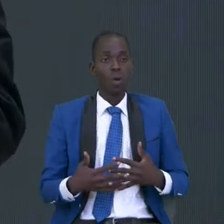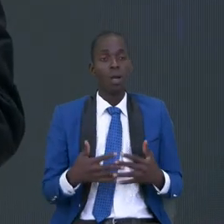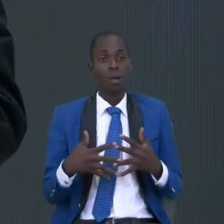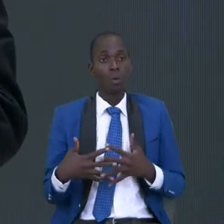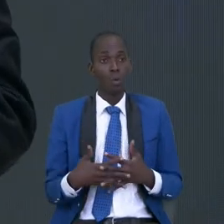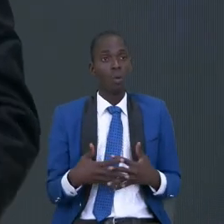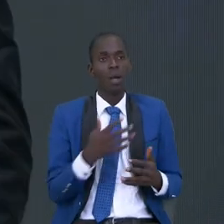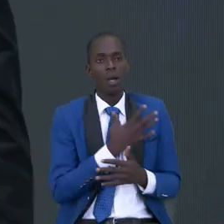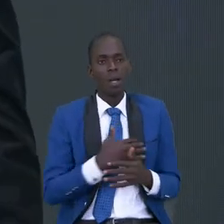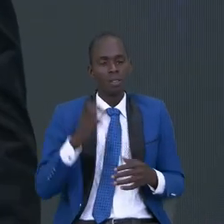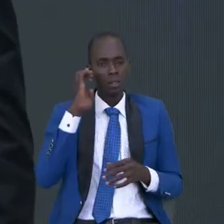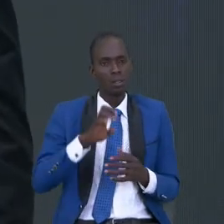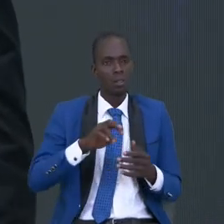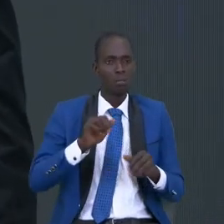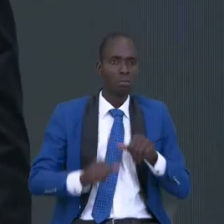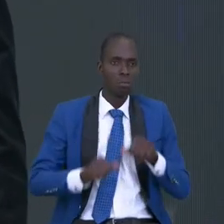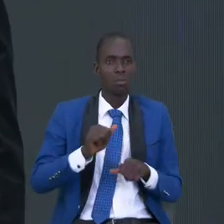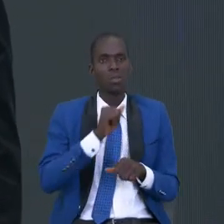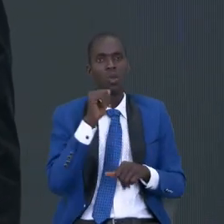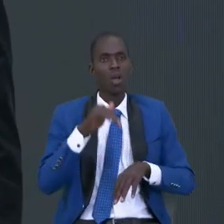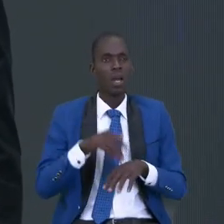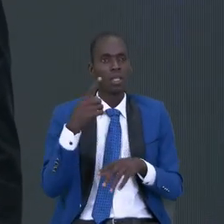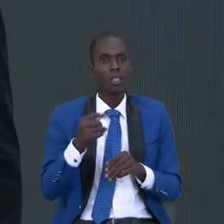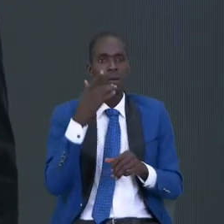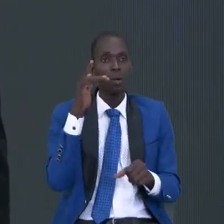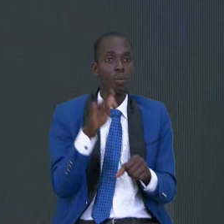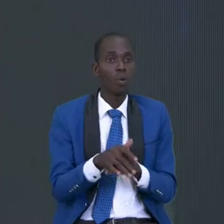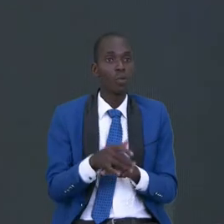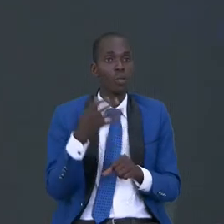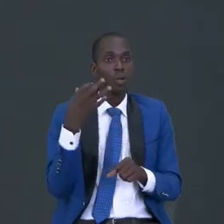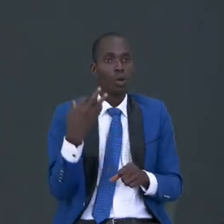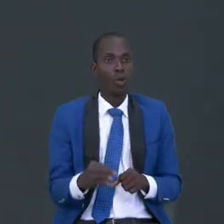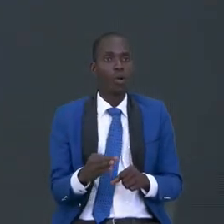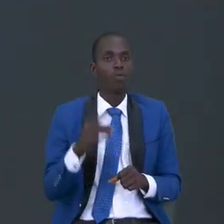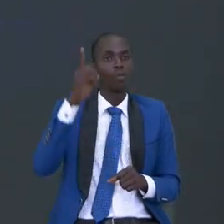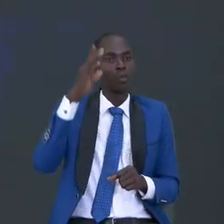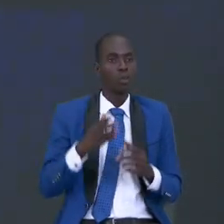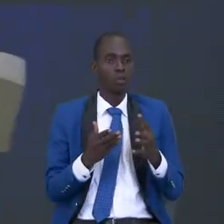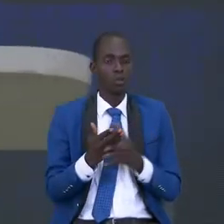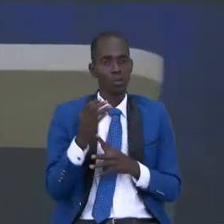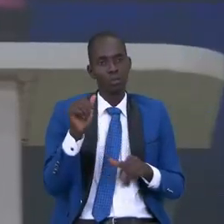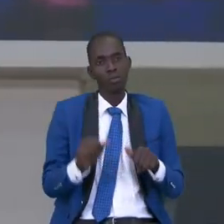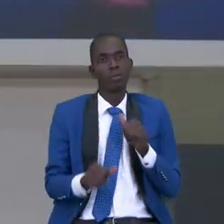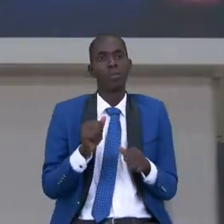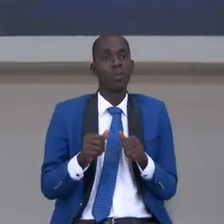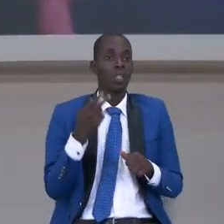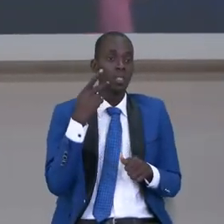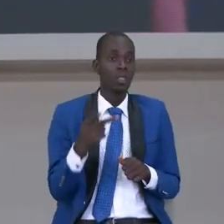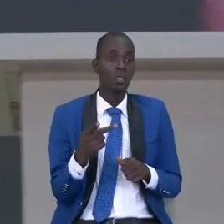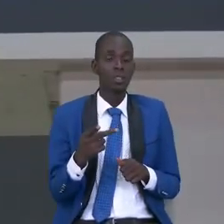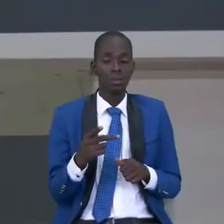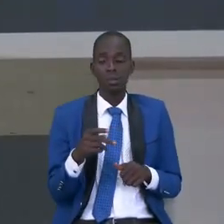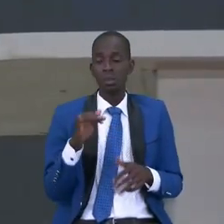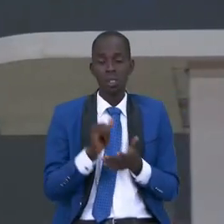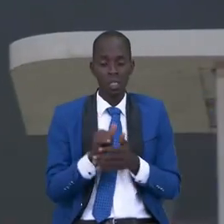at the promise of God through unbelief. Unbelief makes us to stagger.